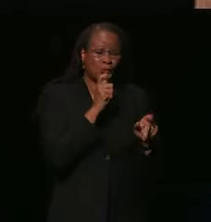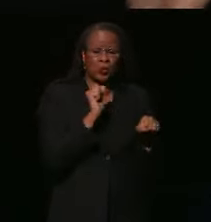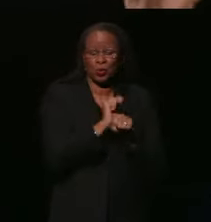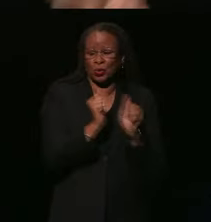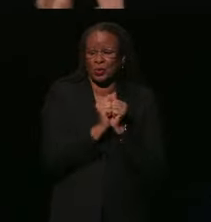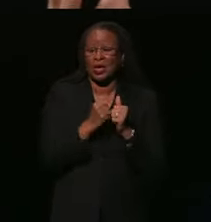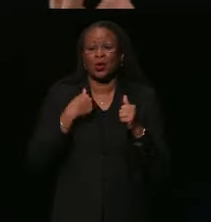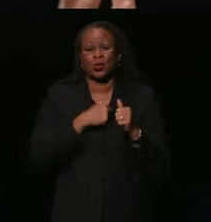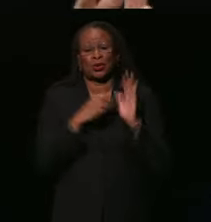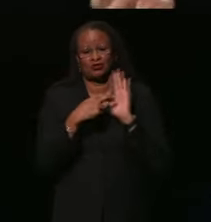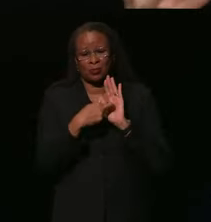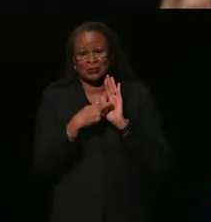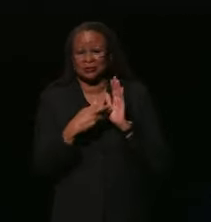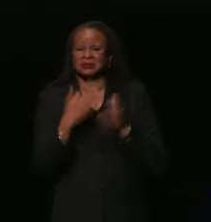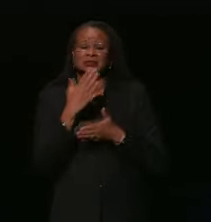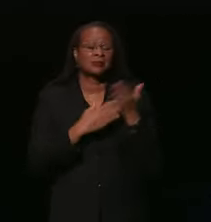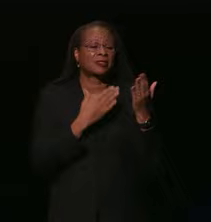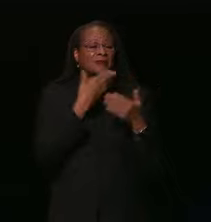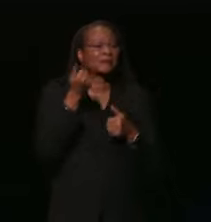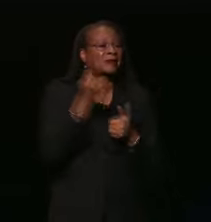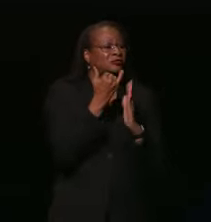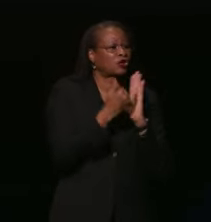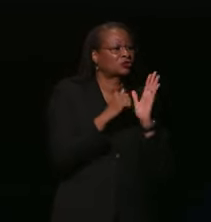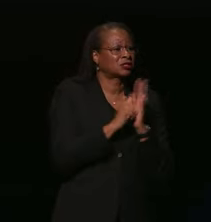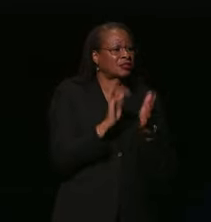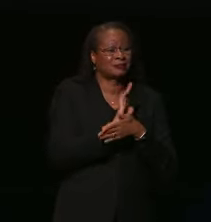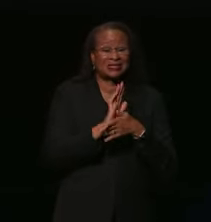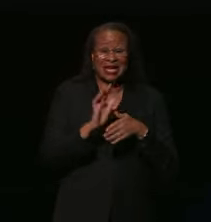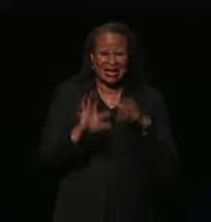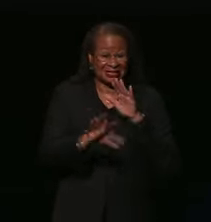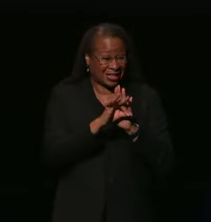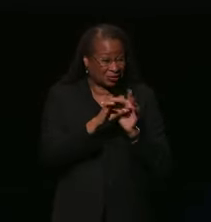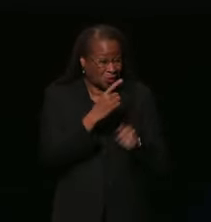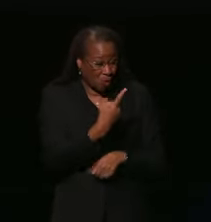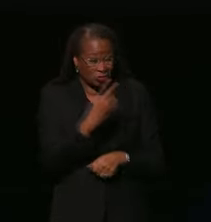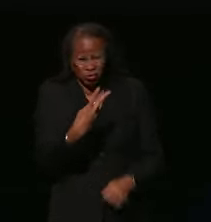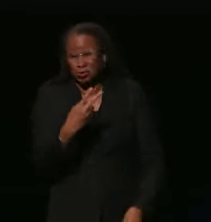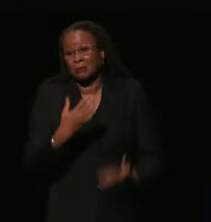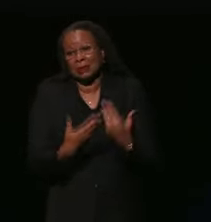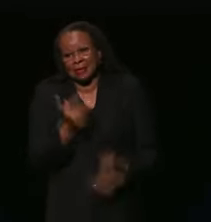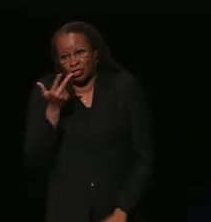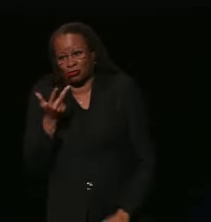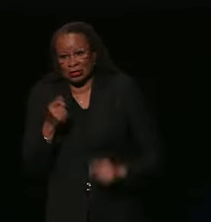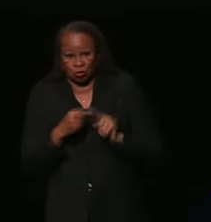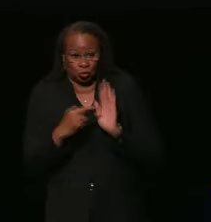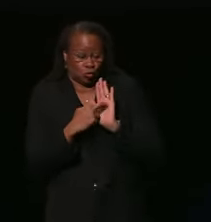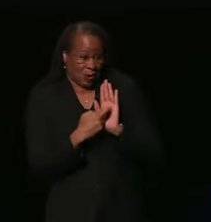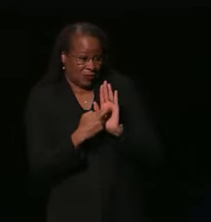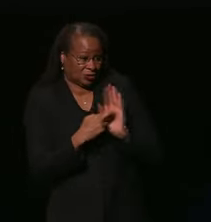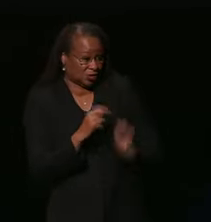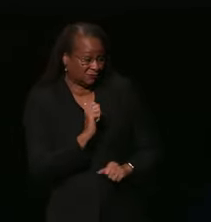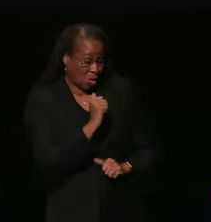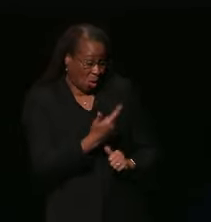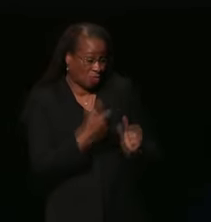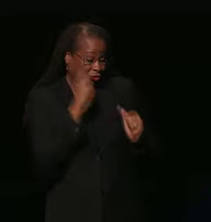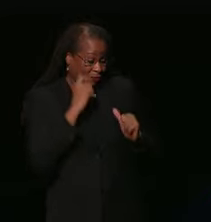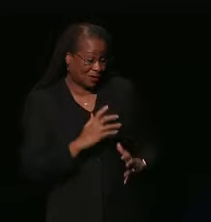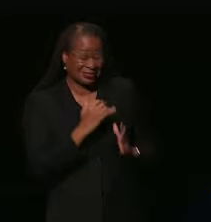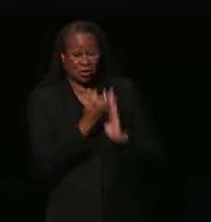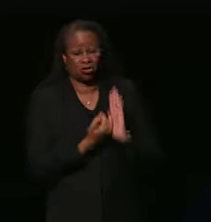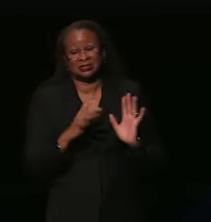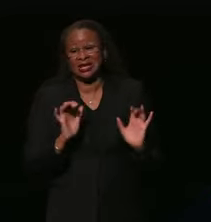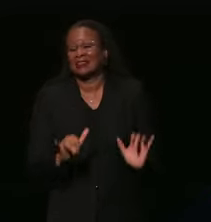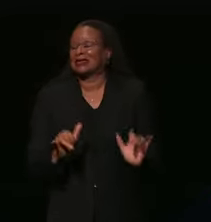represent some of the best artists in the business, and having to select one, two, maybe three to represent all those amazing artists.